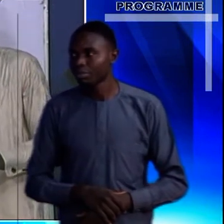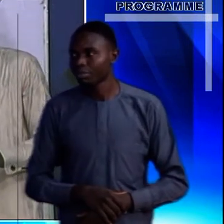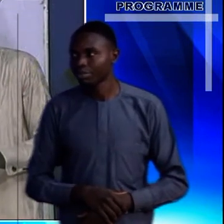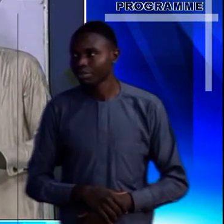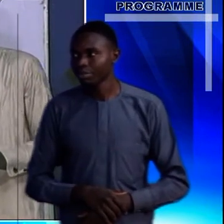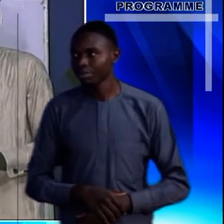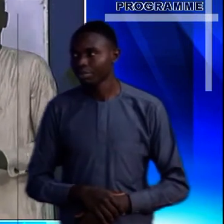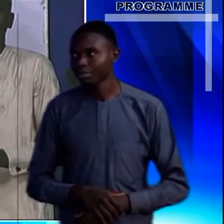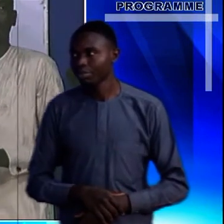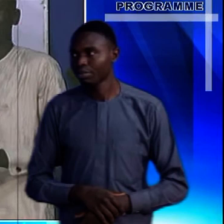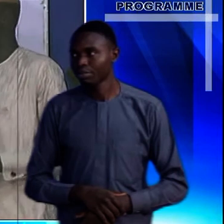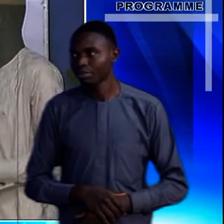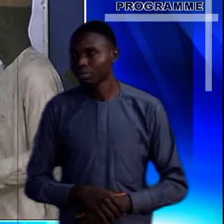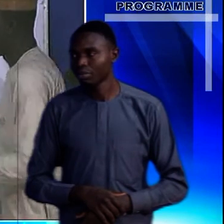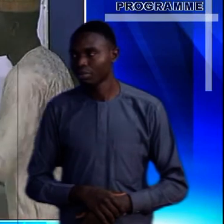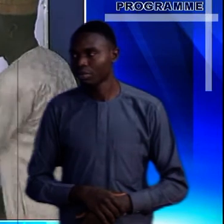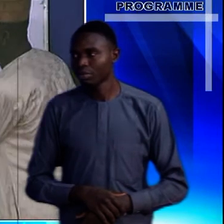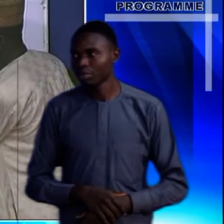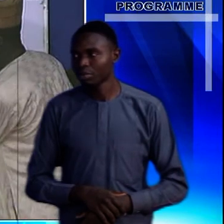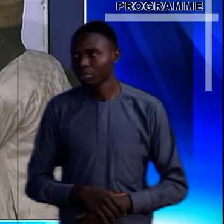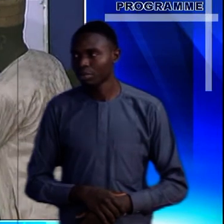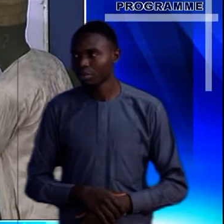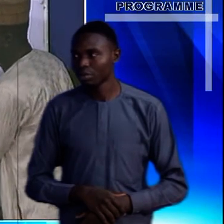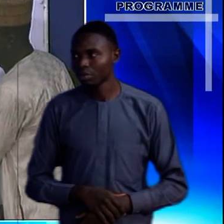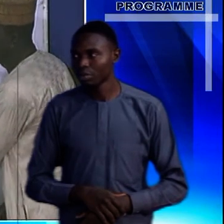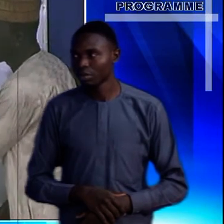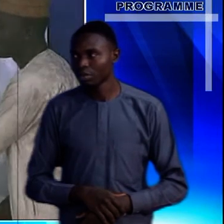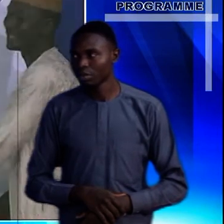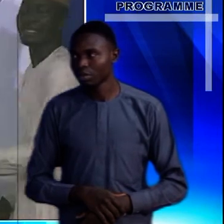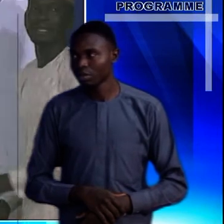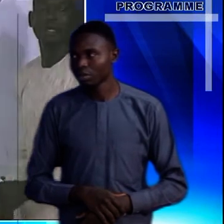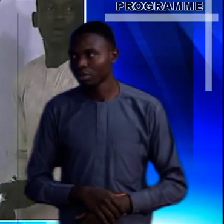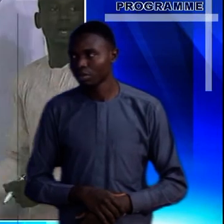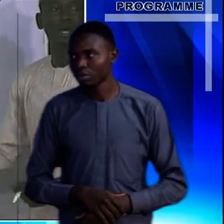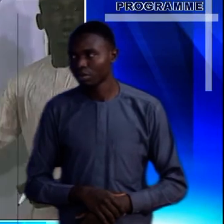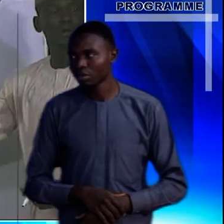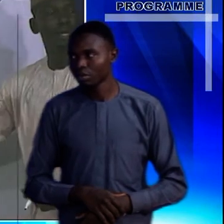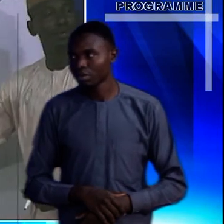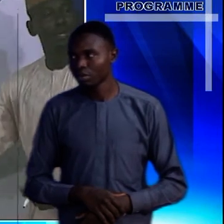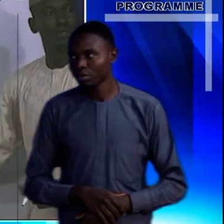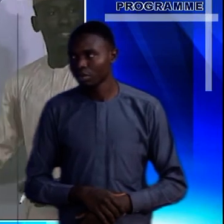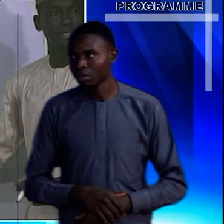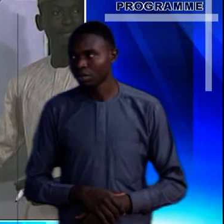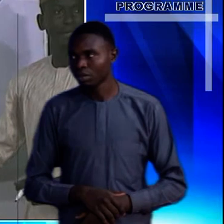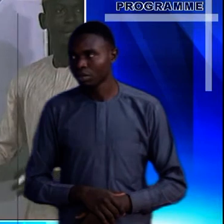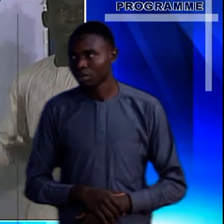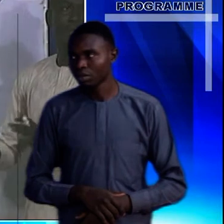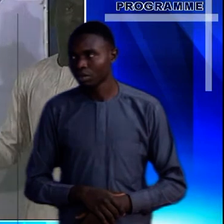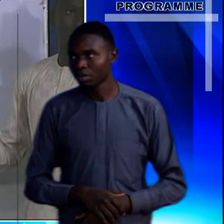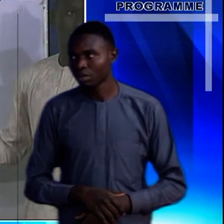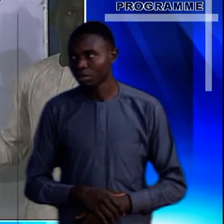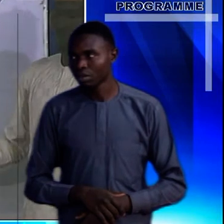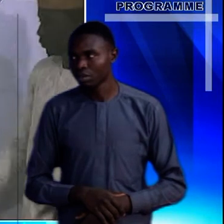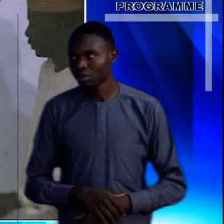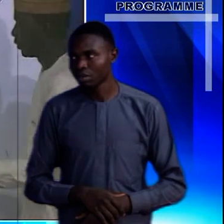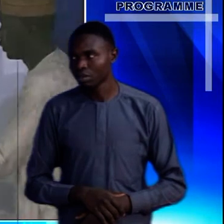as numerator is inside. How many 100 do we have in 3? Oh, can 100 go into 3?